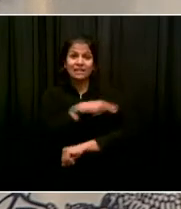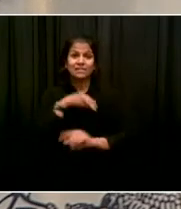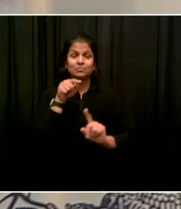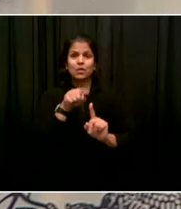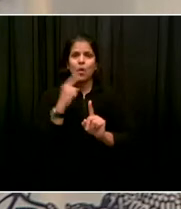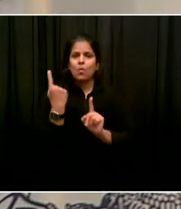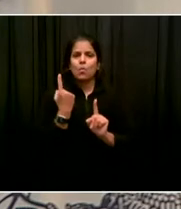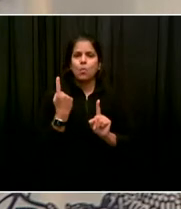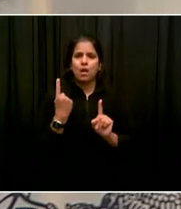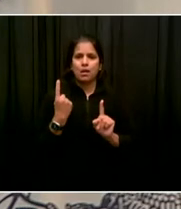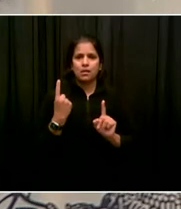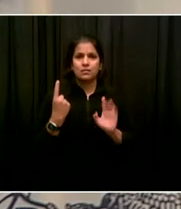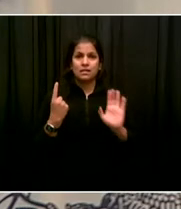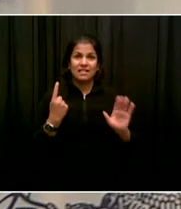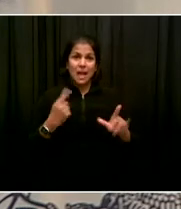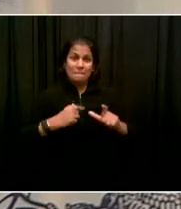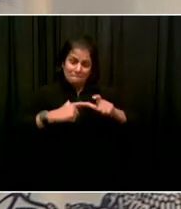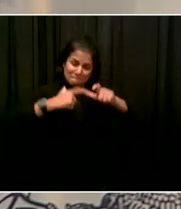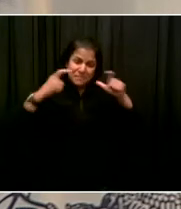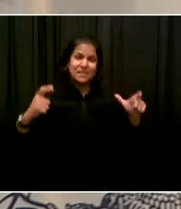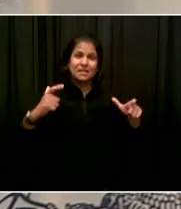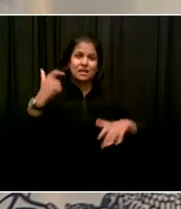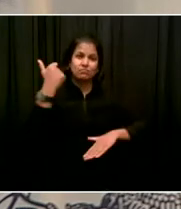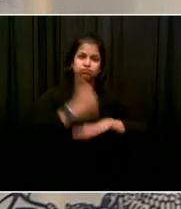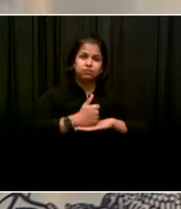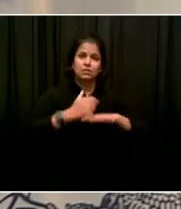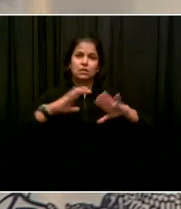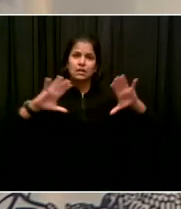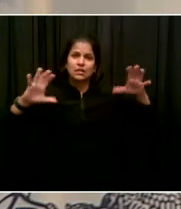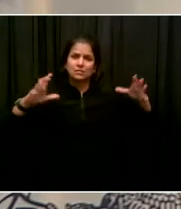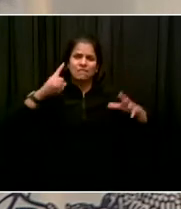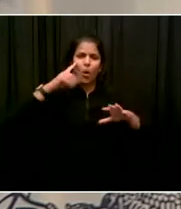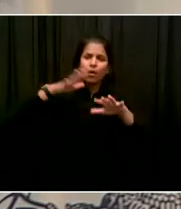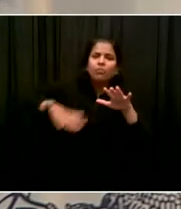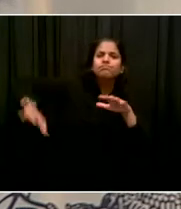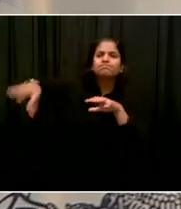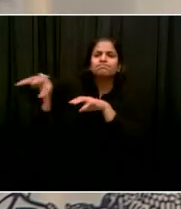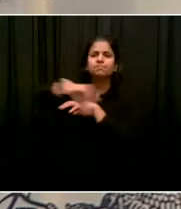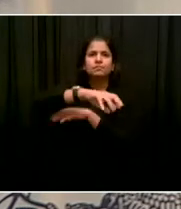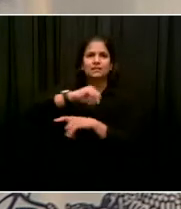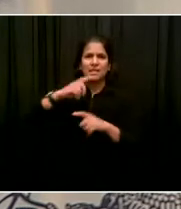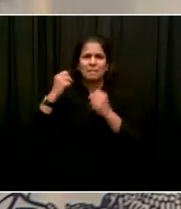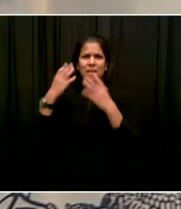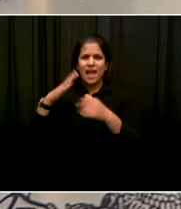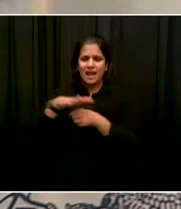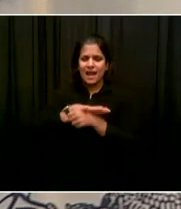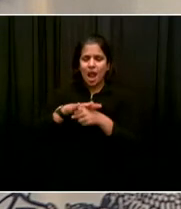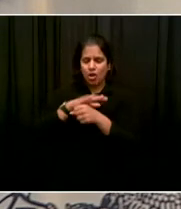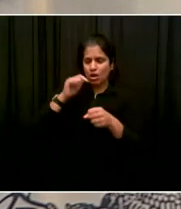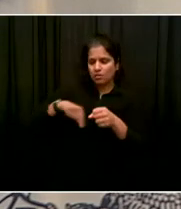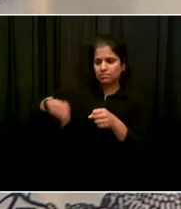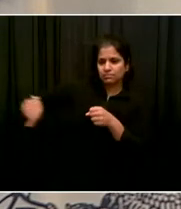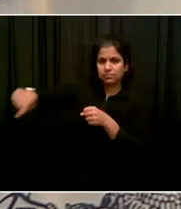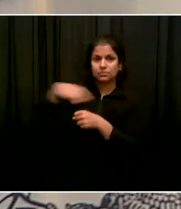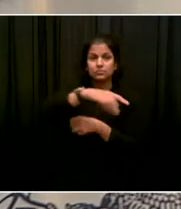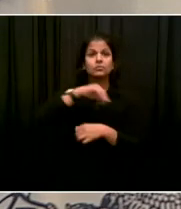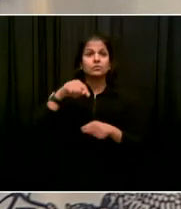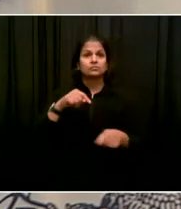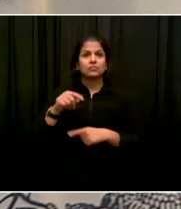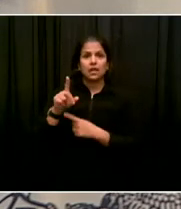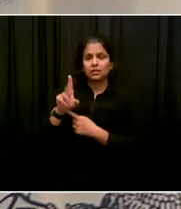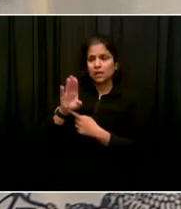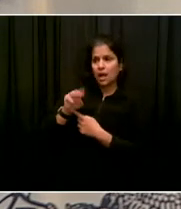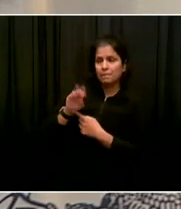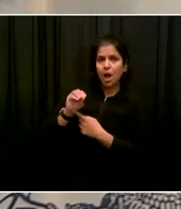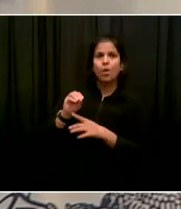Gardens, Dumbo, Prospect Heights, and a whole slew of other parts of sort of the